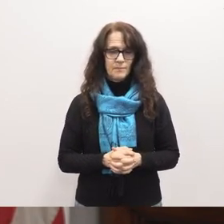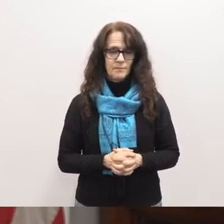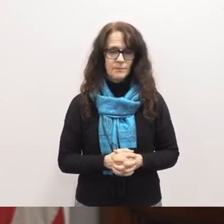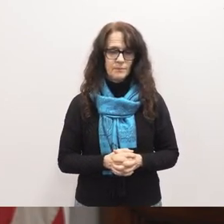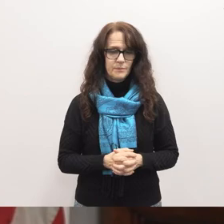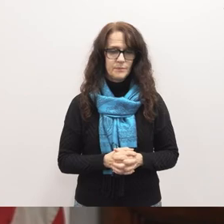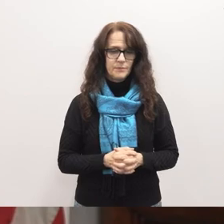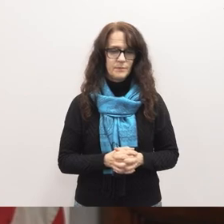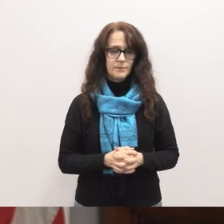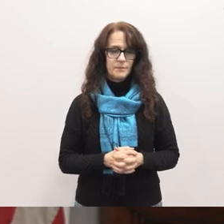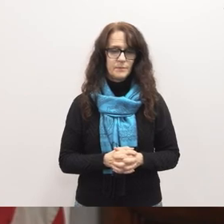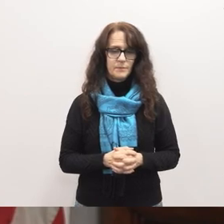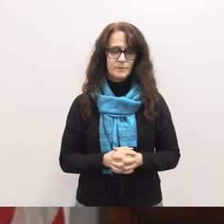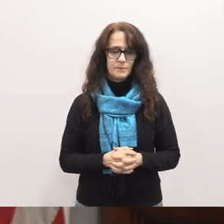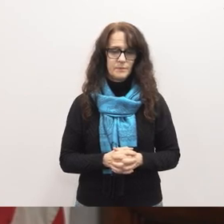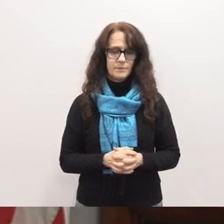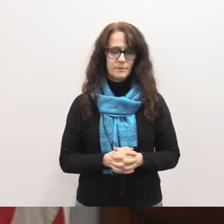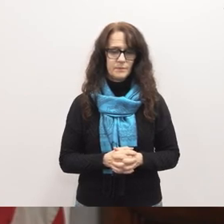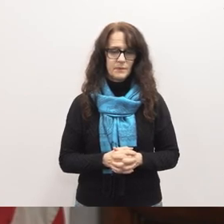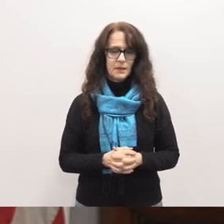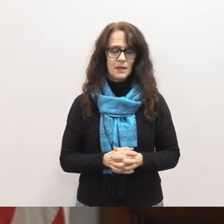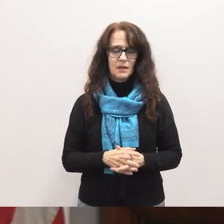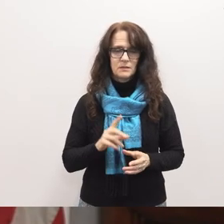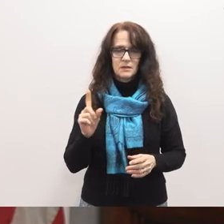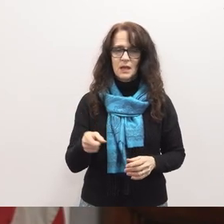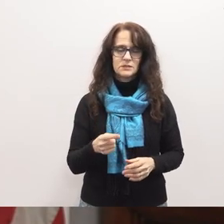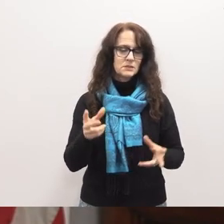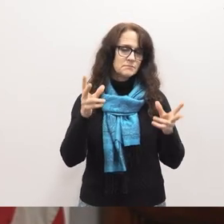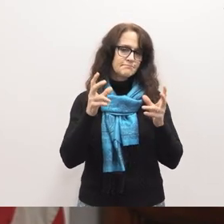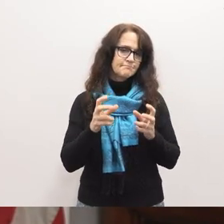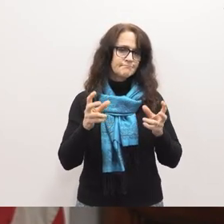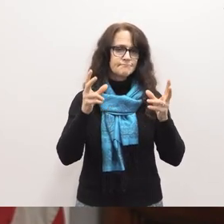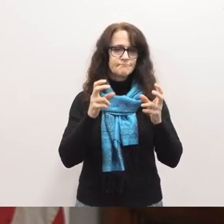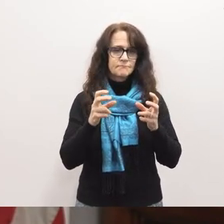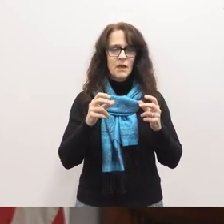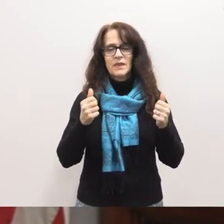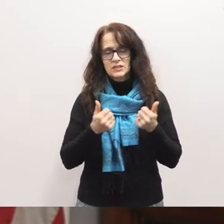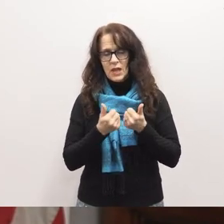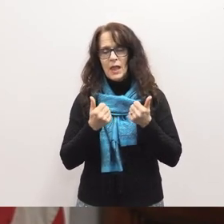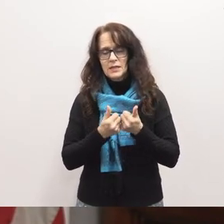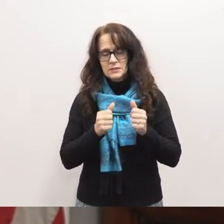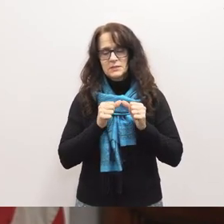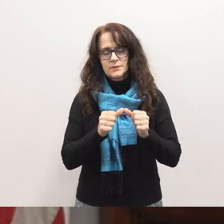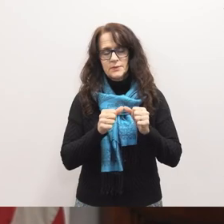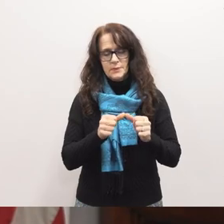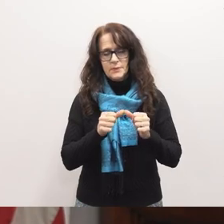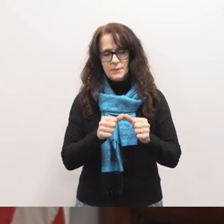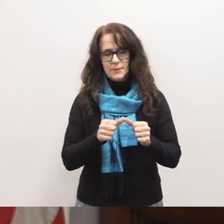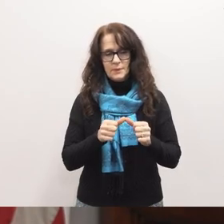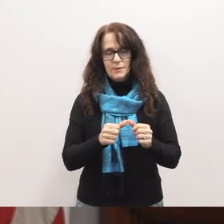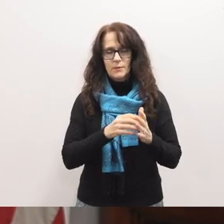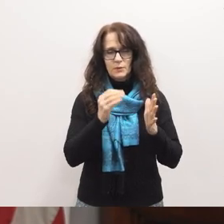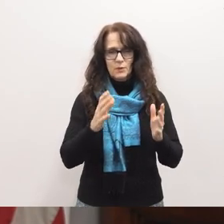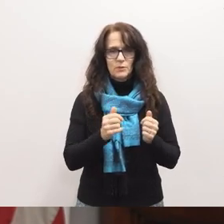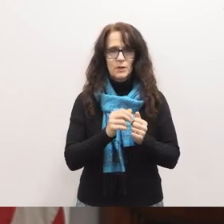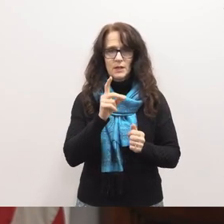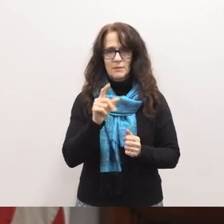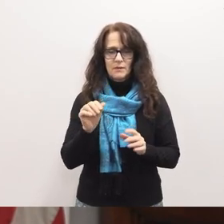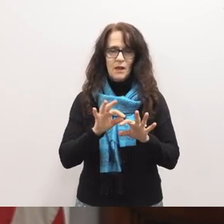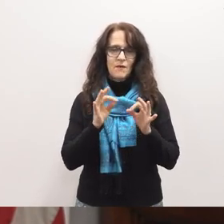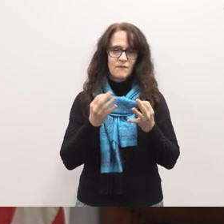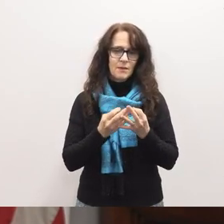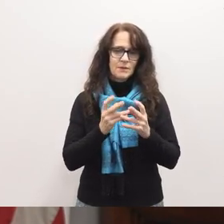to not just hear about the ongoing challenges that students with disabilities or families